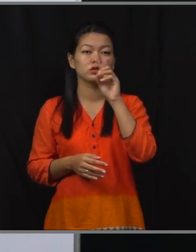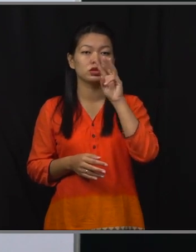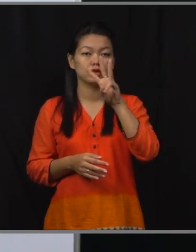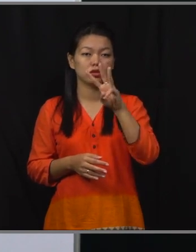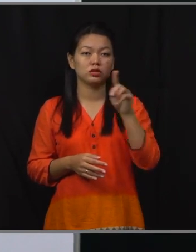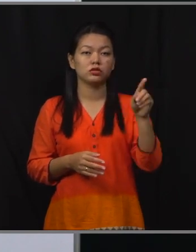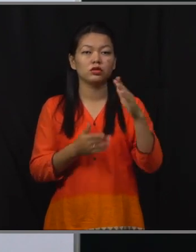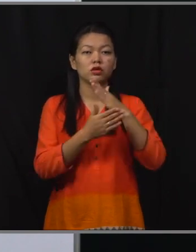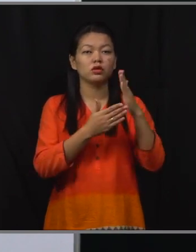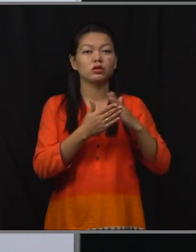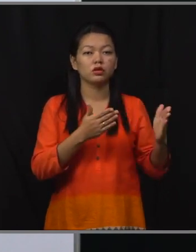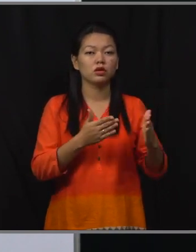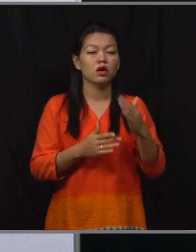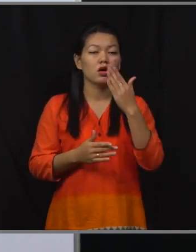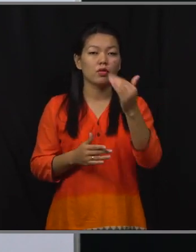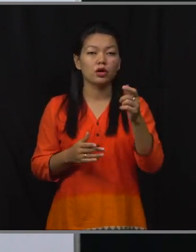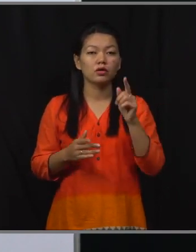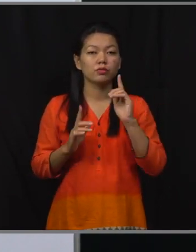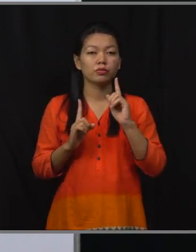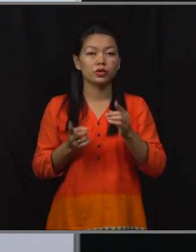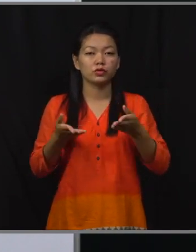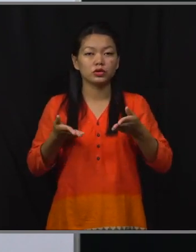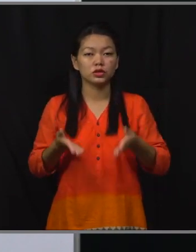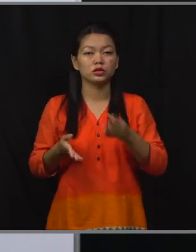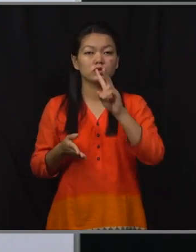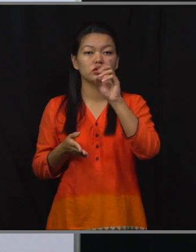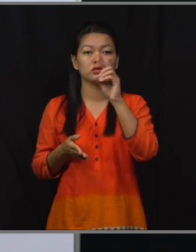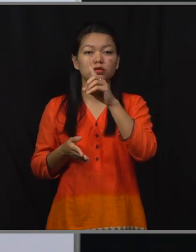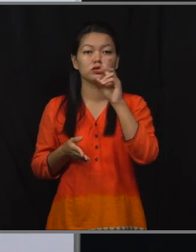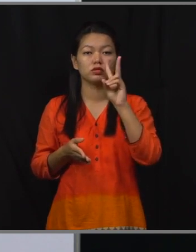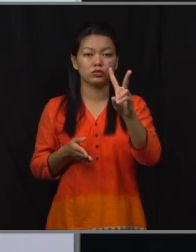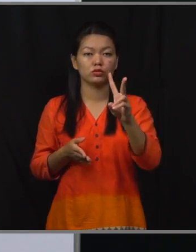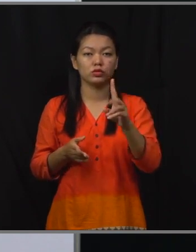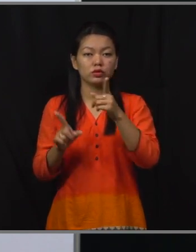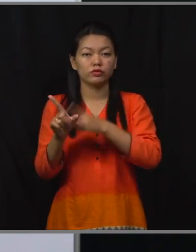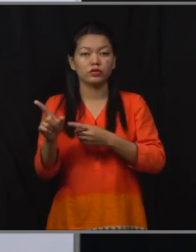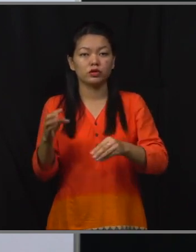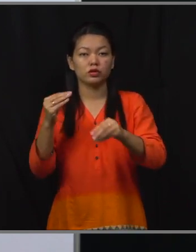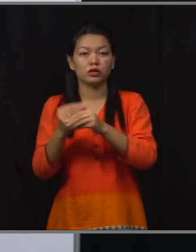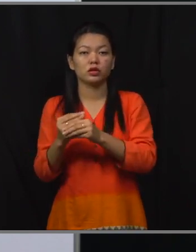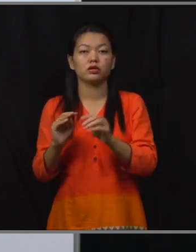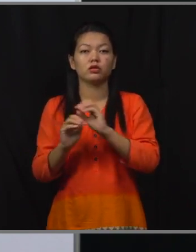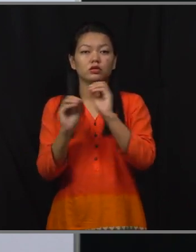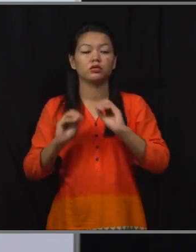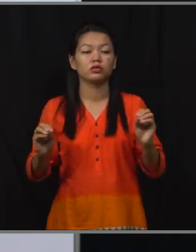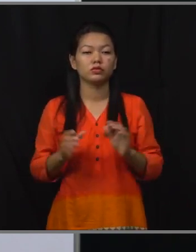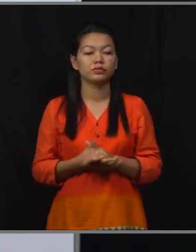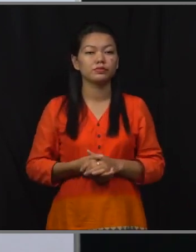not come under current year's financial account. Let's see.